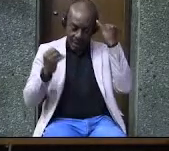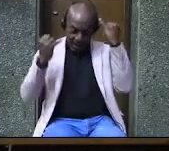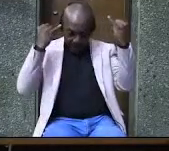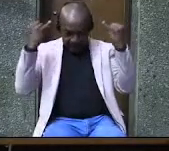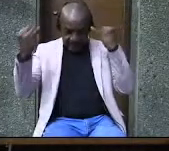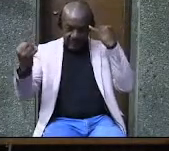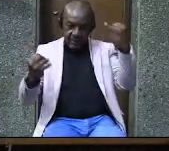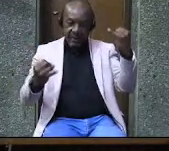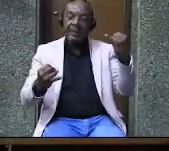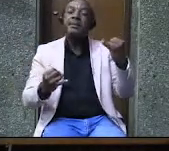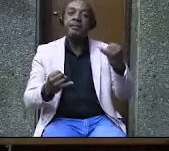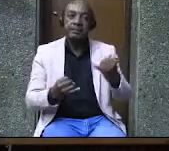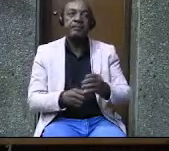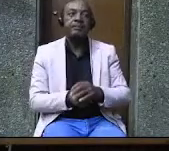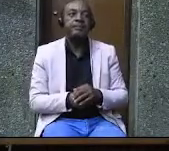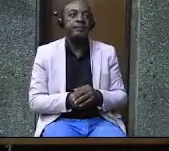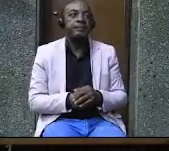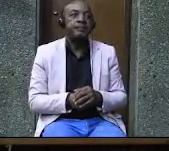legal framework.